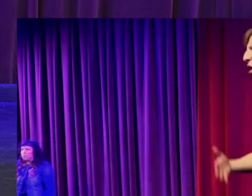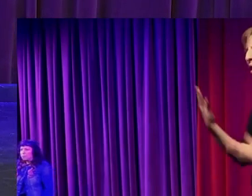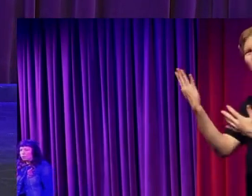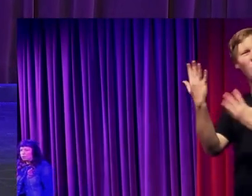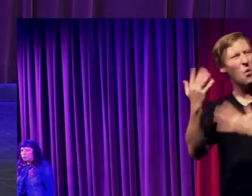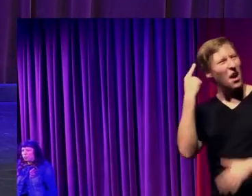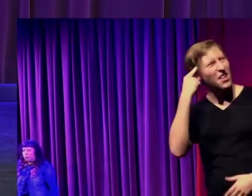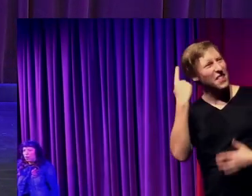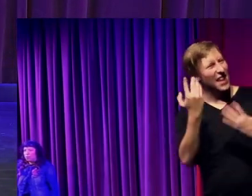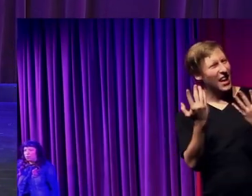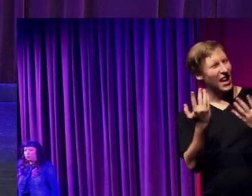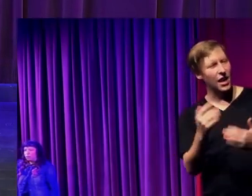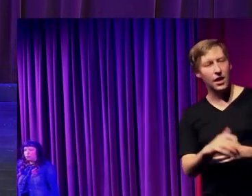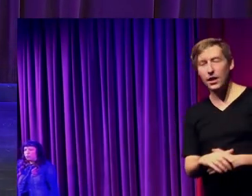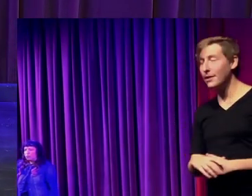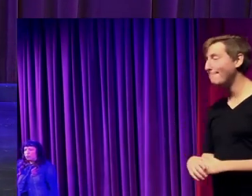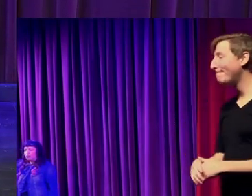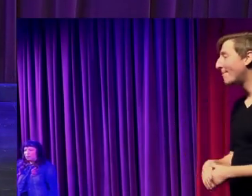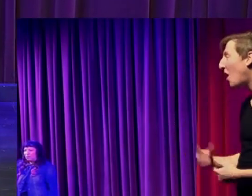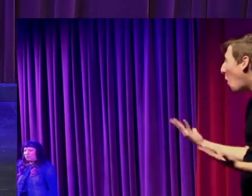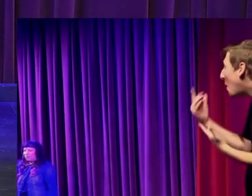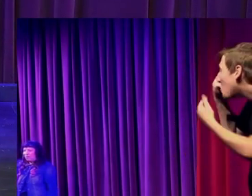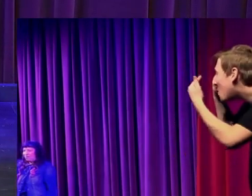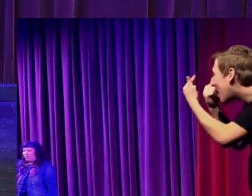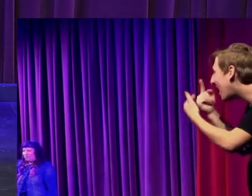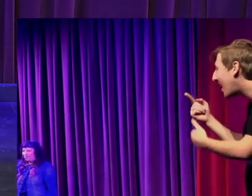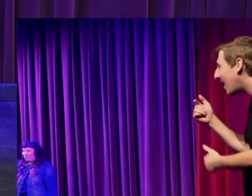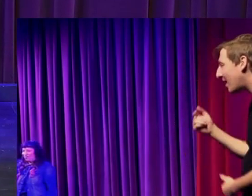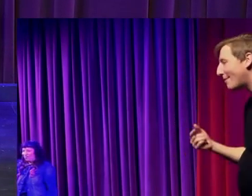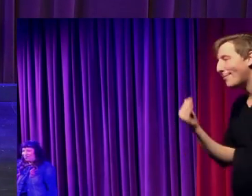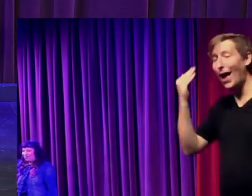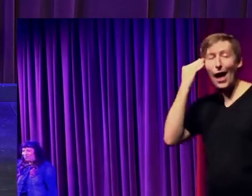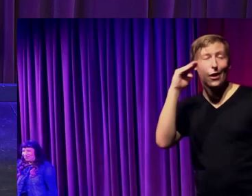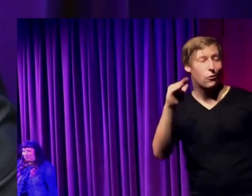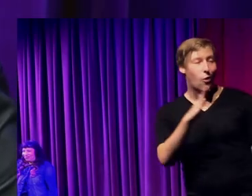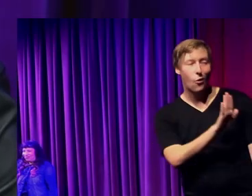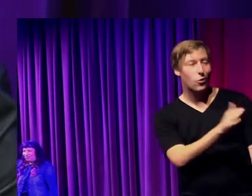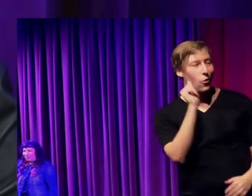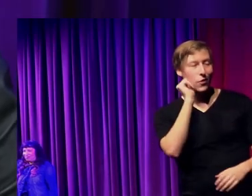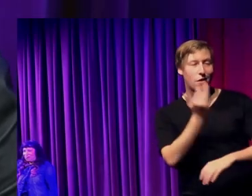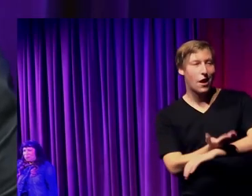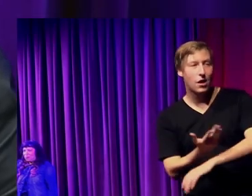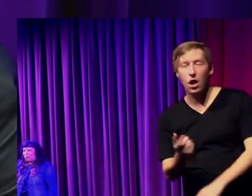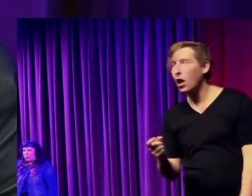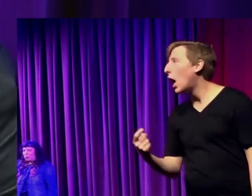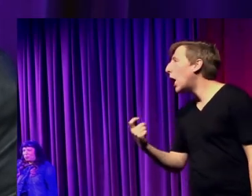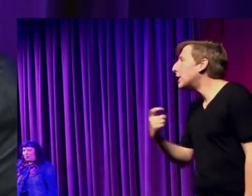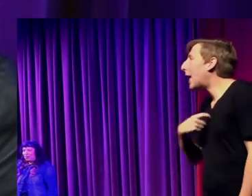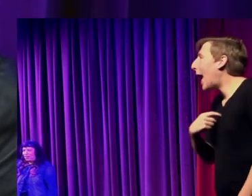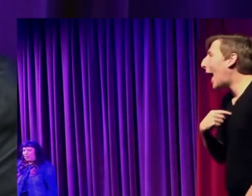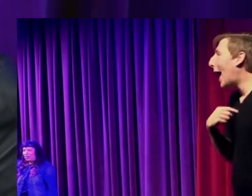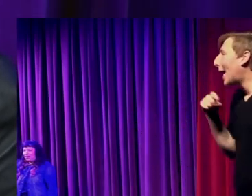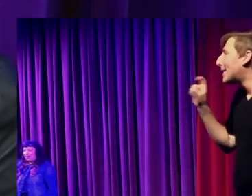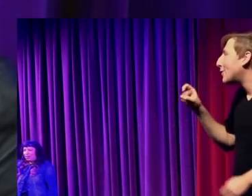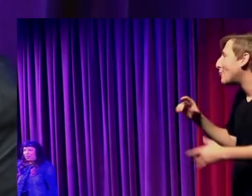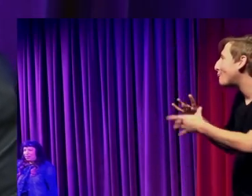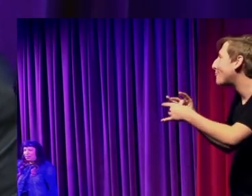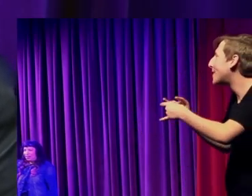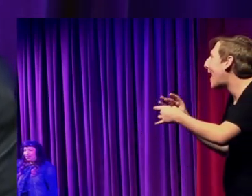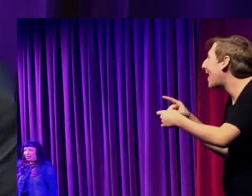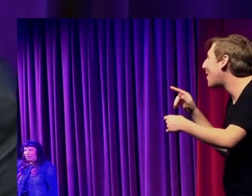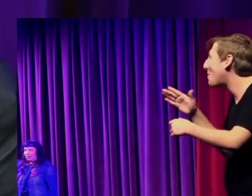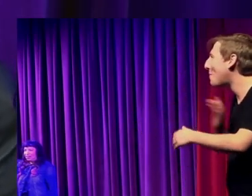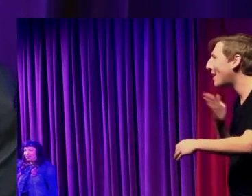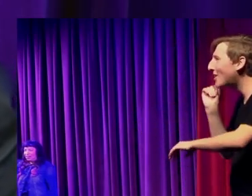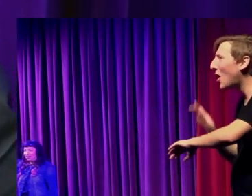about? Kids these days, I don't know. The millennials. Well, what should I do? Should I tell her that I'm... You love her? I love her and